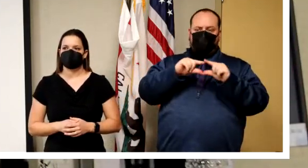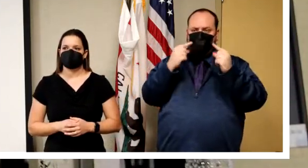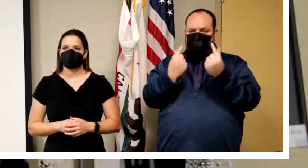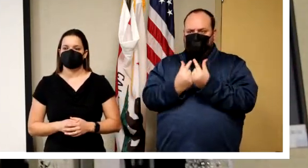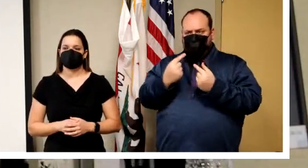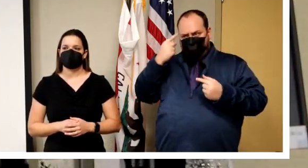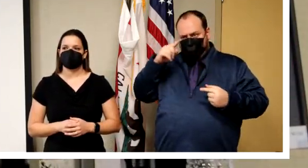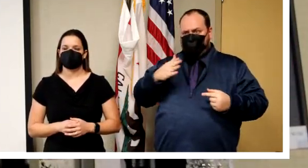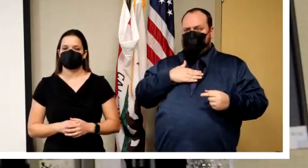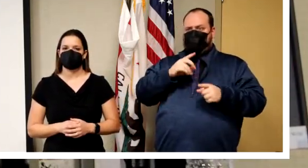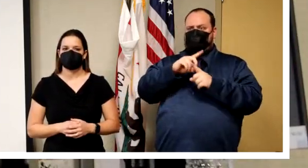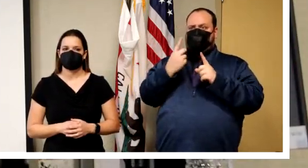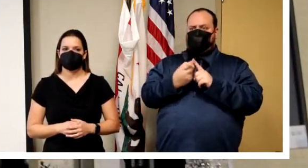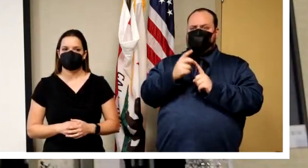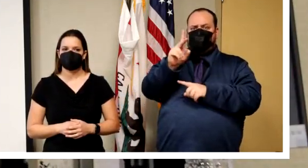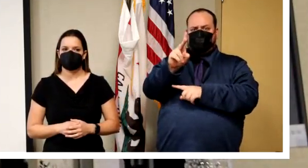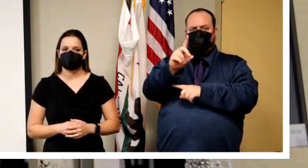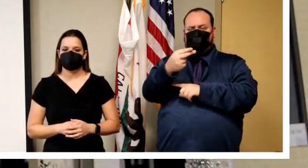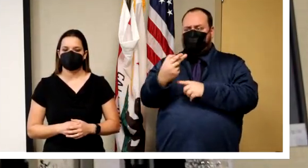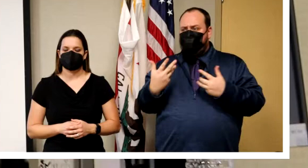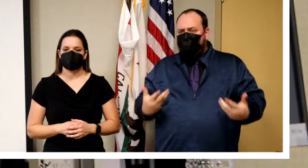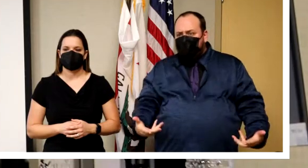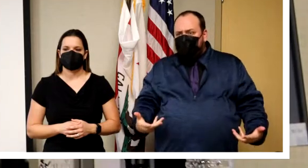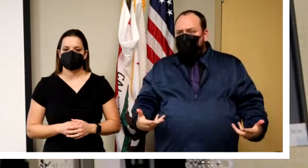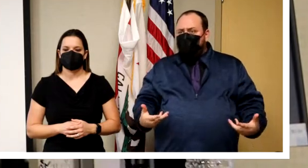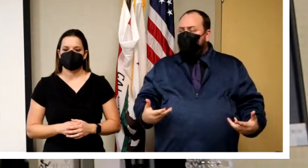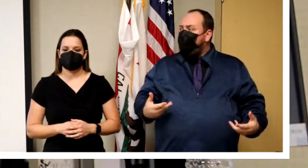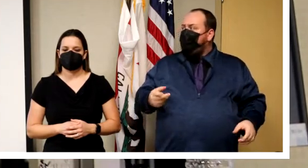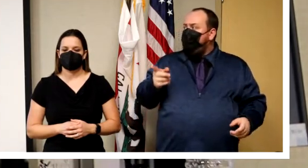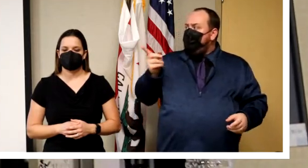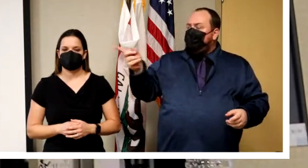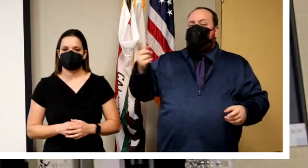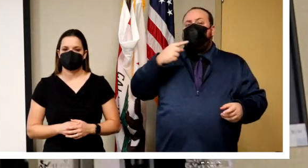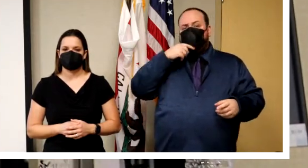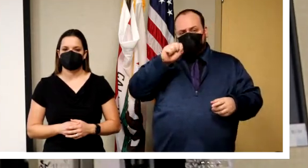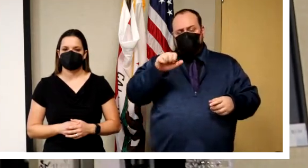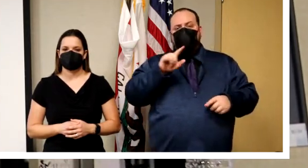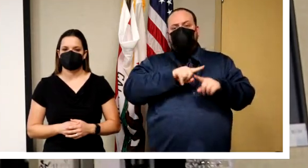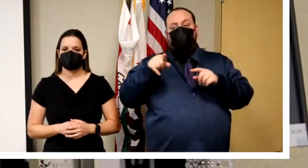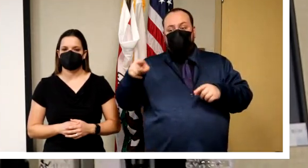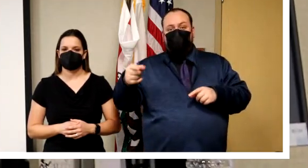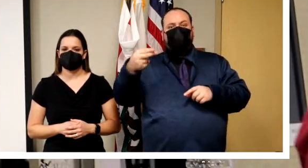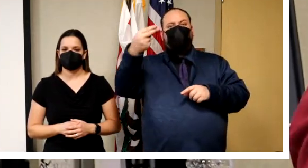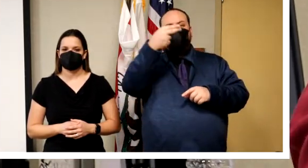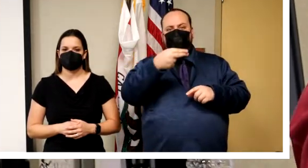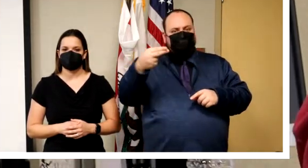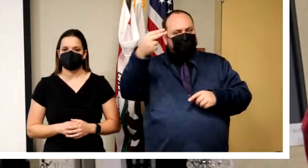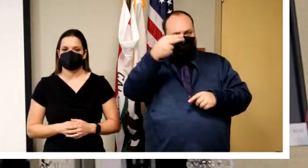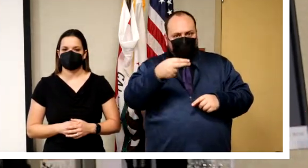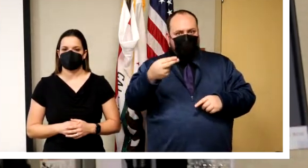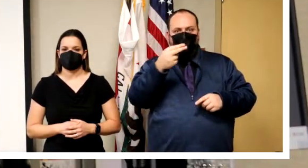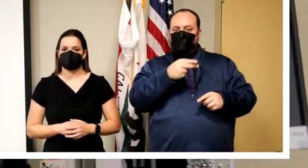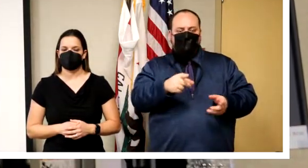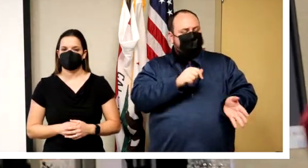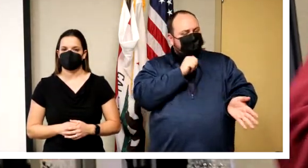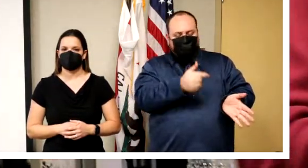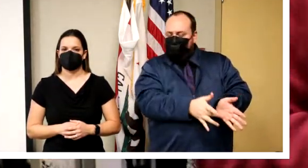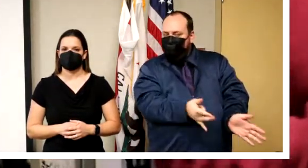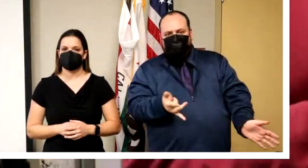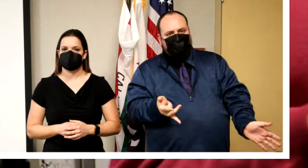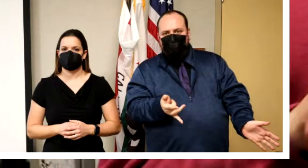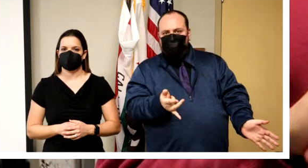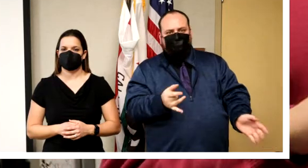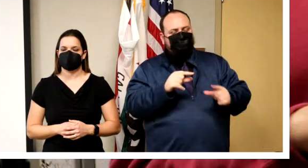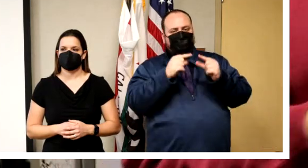Delta Healthcare District. So it is a historically disadvantaged group, and every court in California,